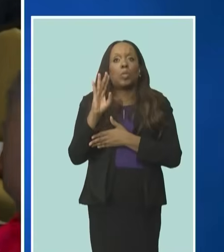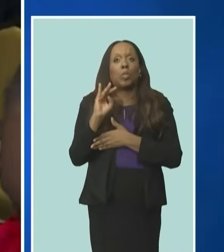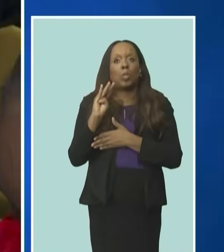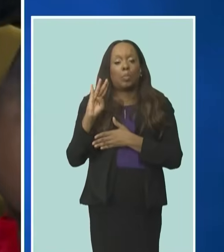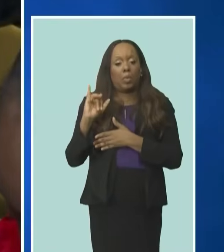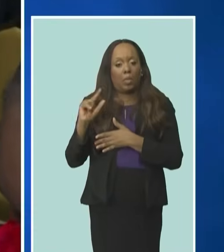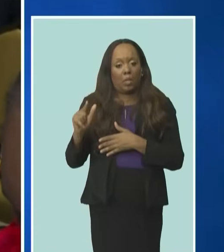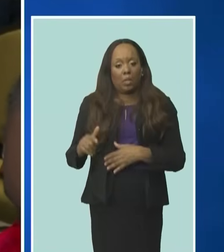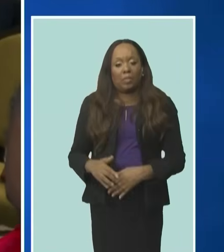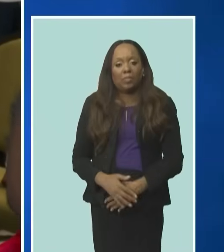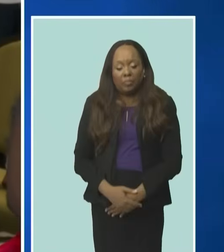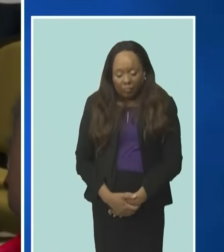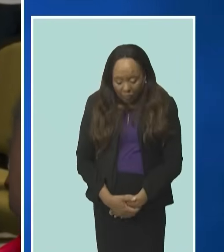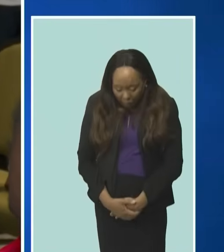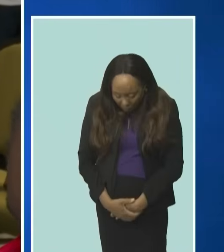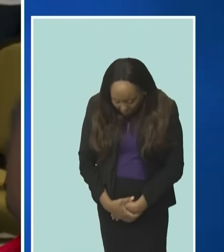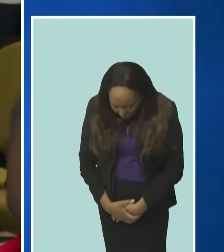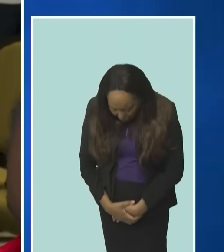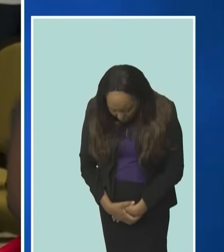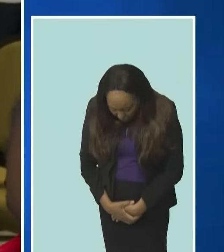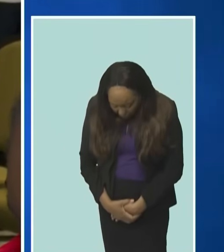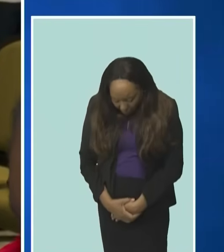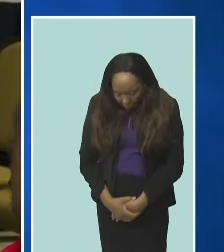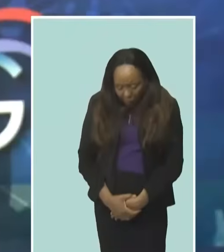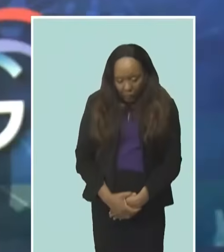Roberts, CBC News.